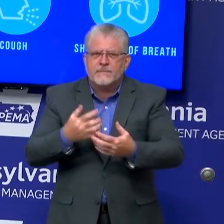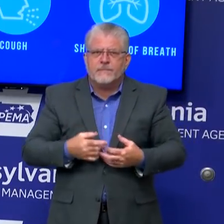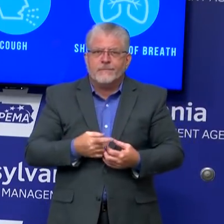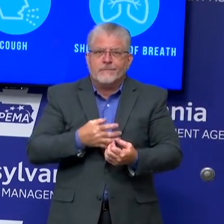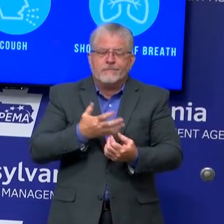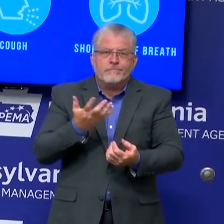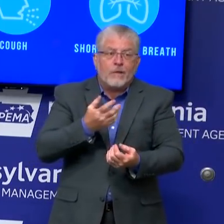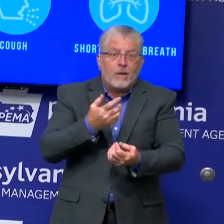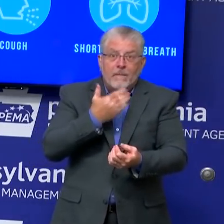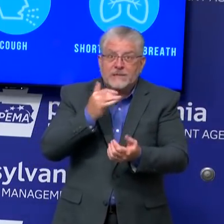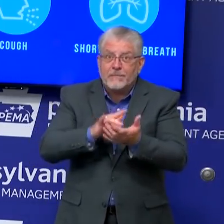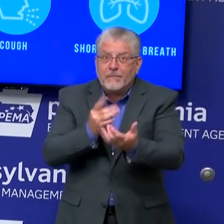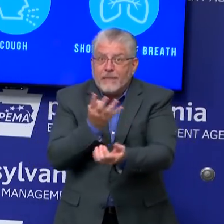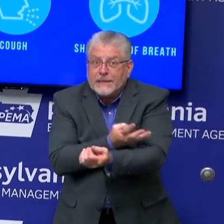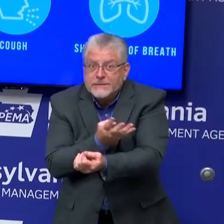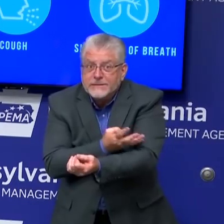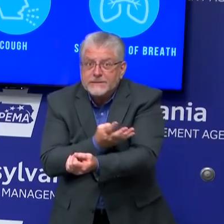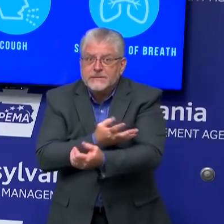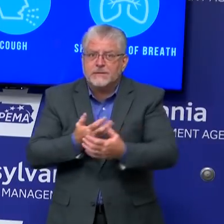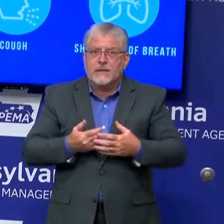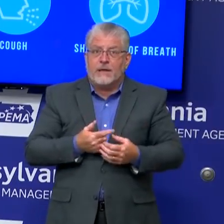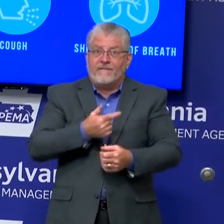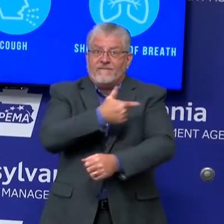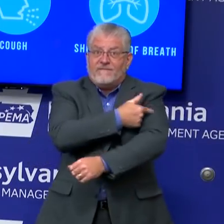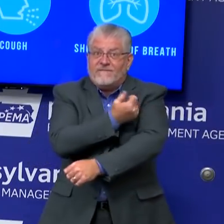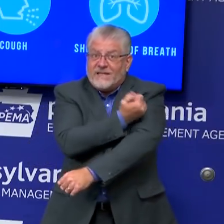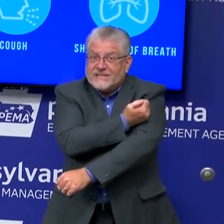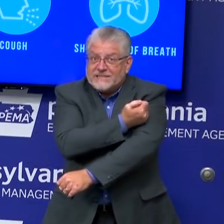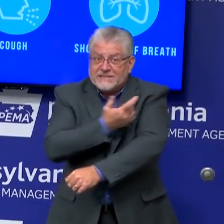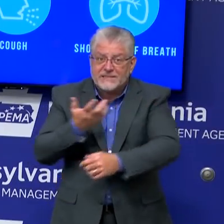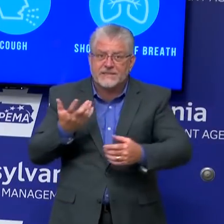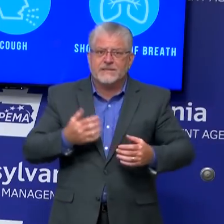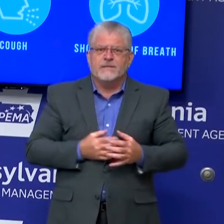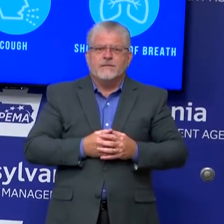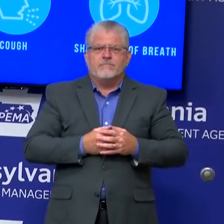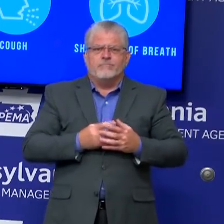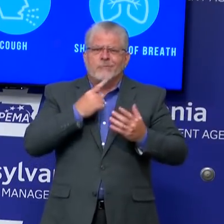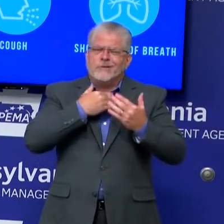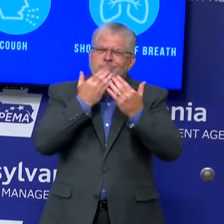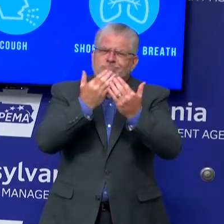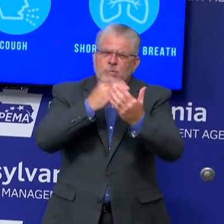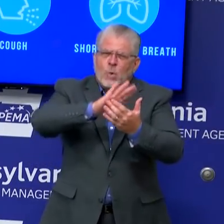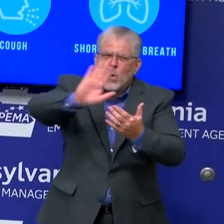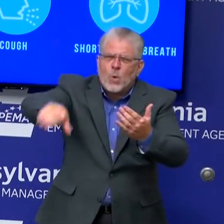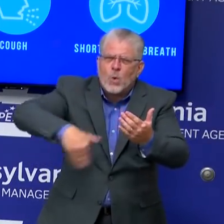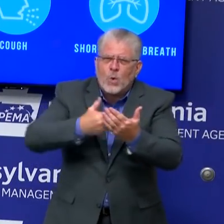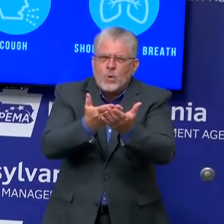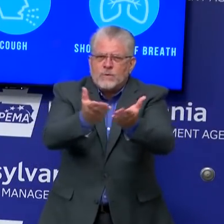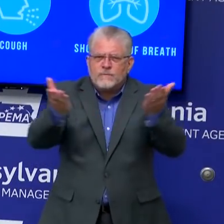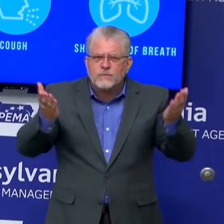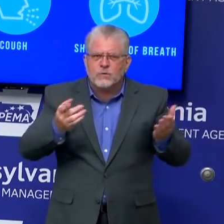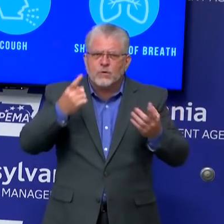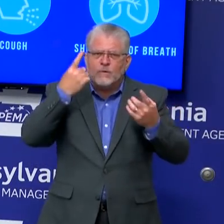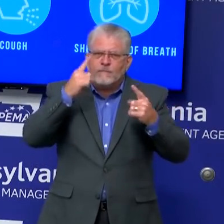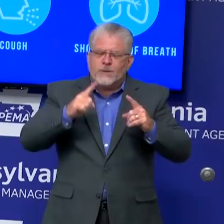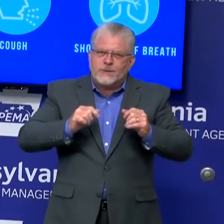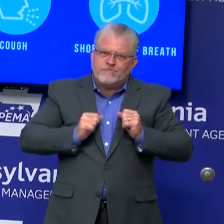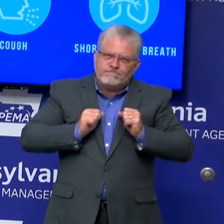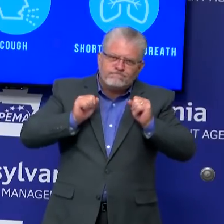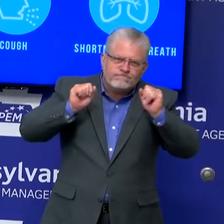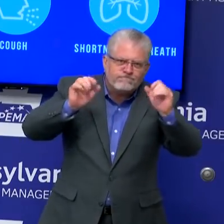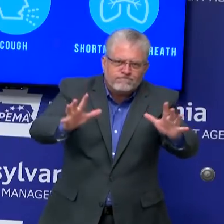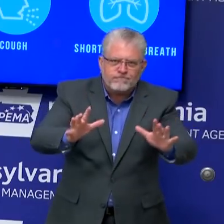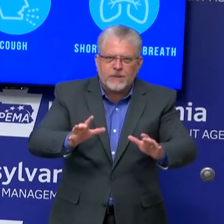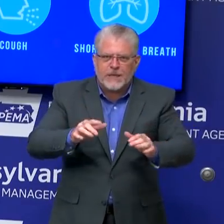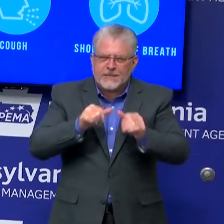thank you, Pennsylvania, for everything that you've done, every sacrifice you've made. Let's keep working together. Let's keep working together as I know we can